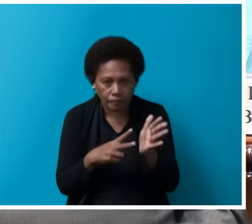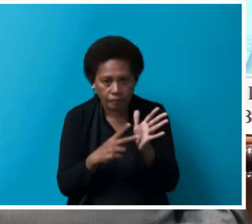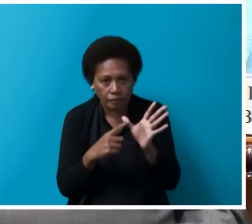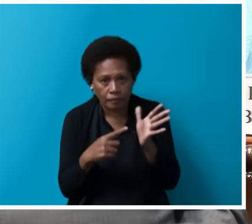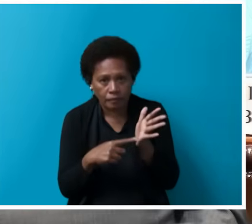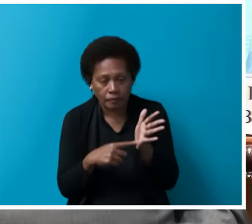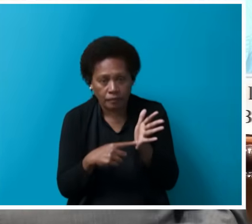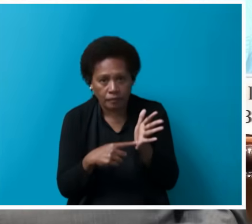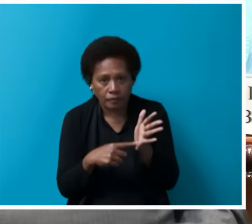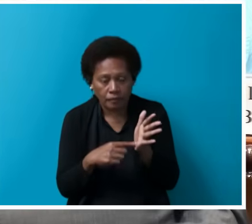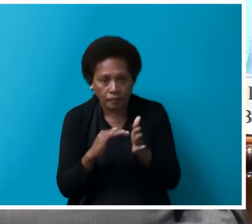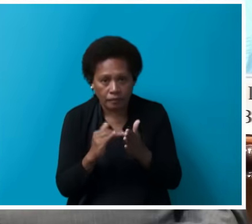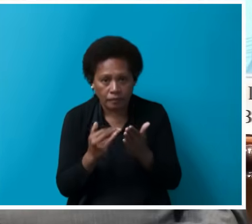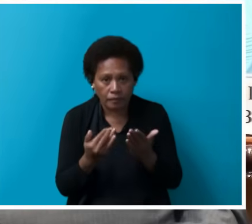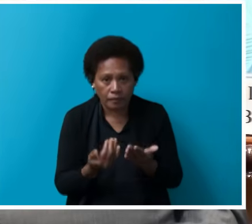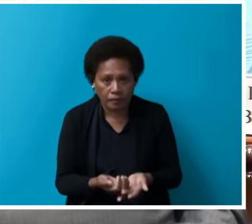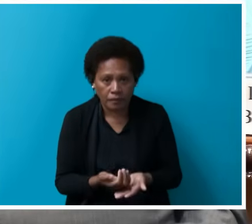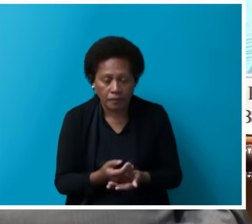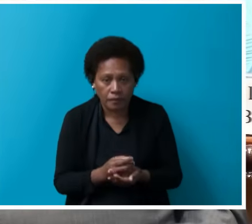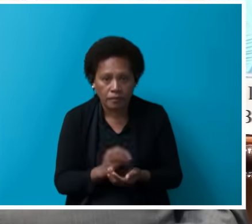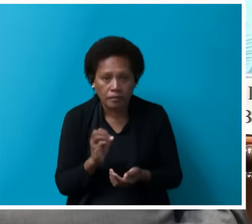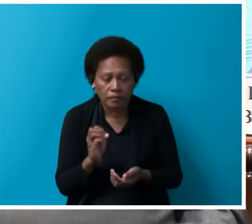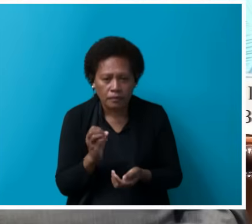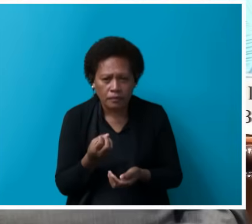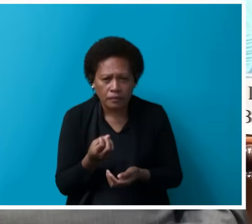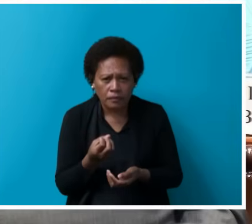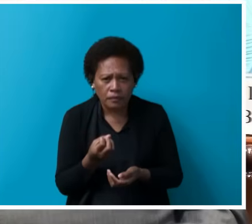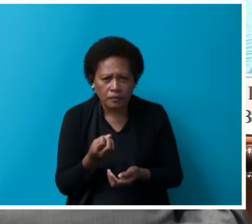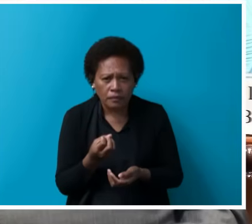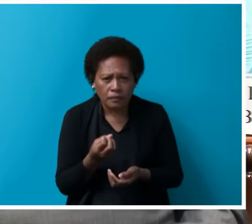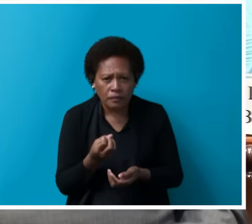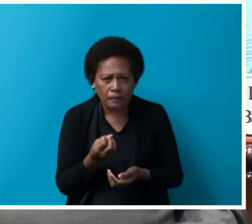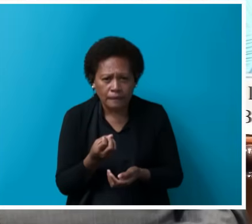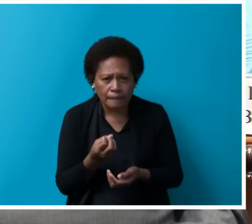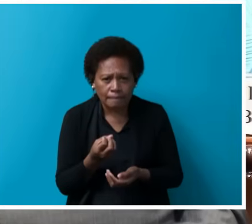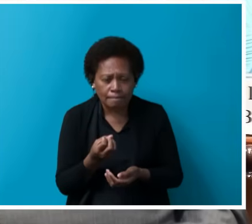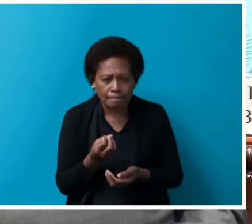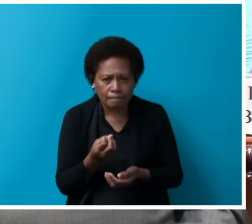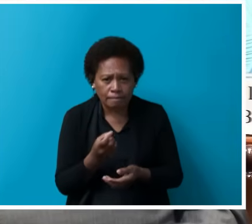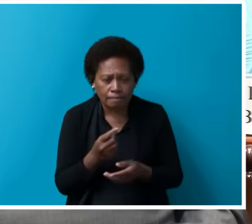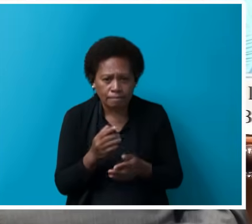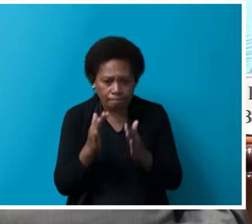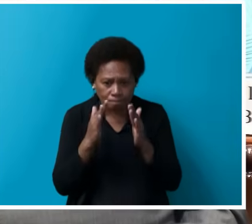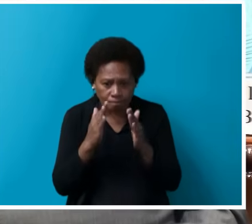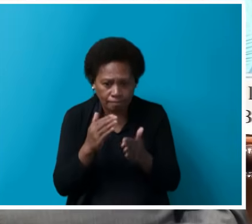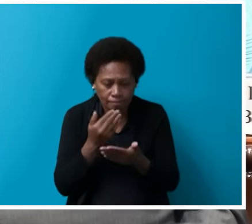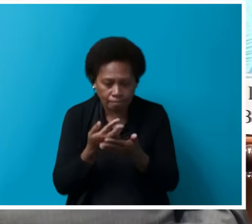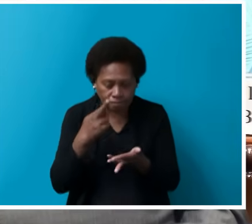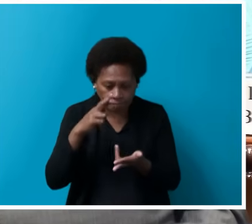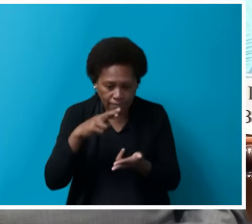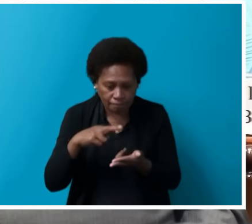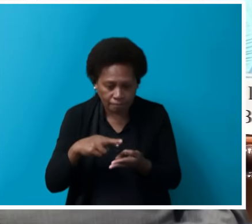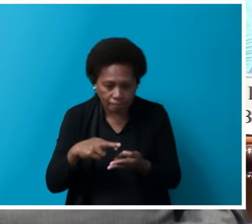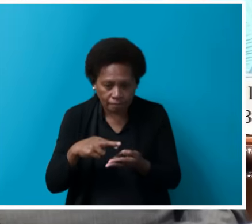economic modeling exercises to assess the likely impact of the rate reduction. And what we found, Mr. Speaker,